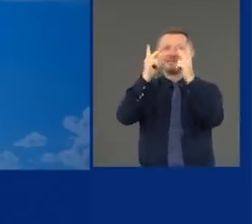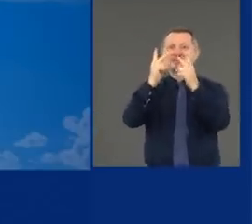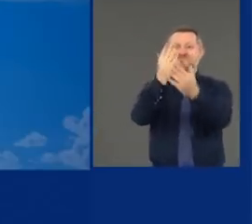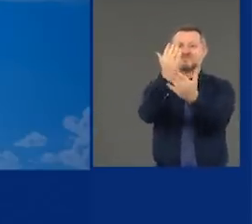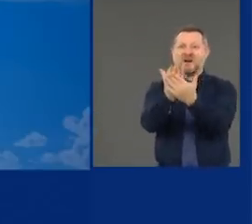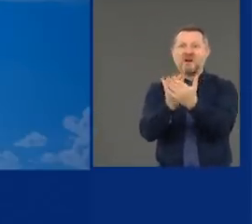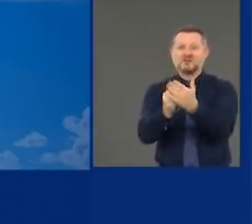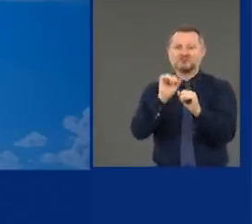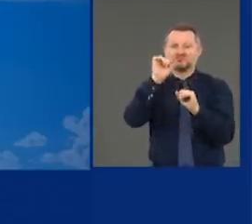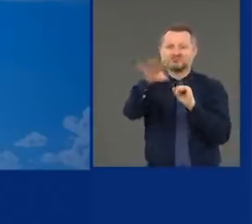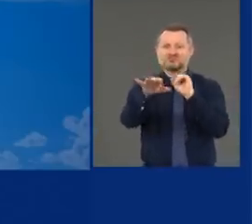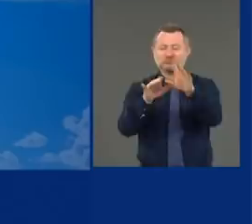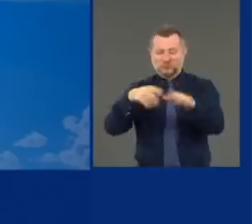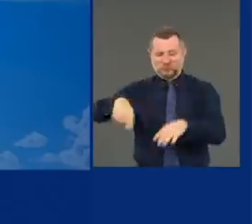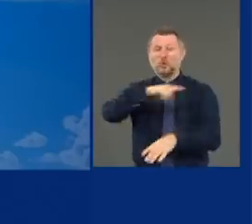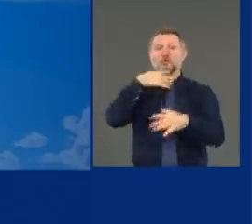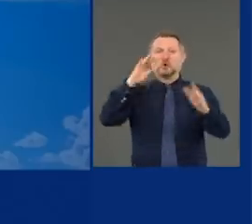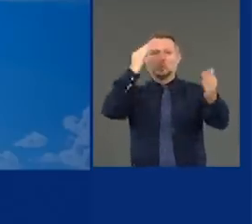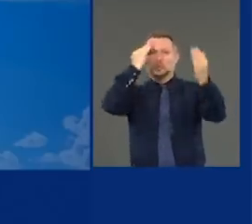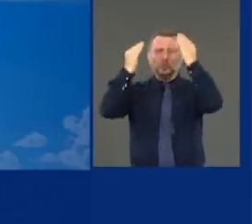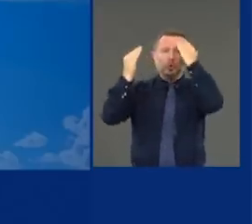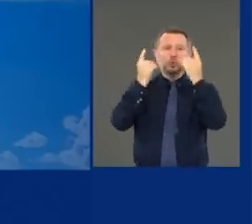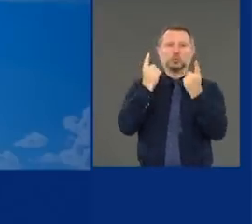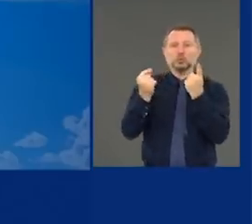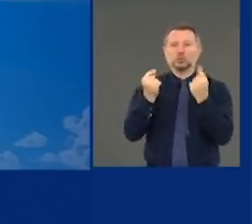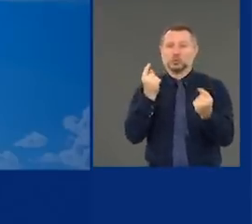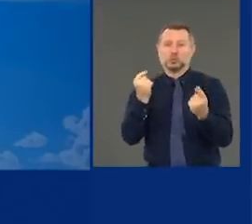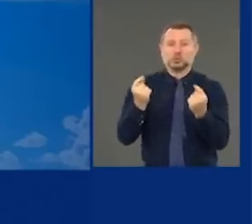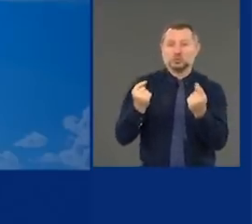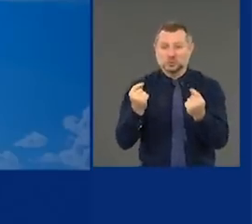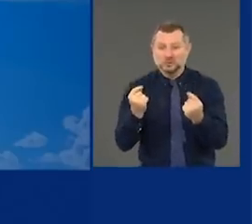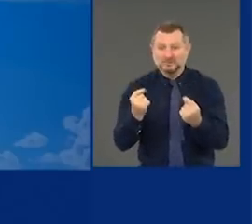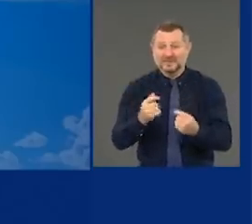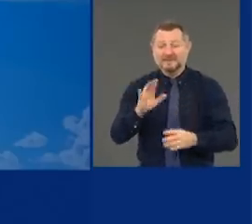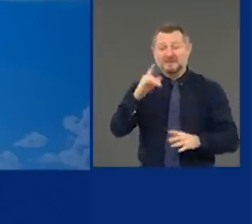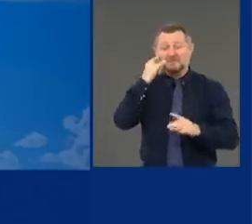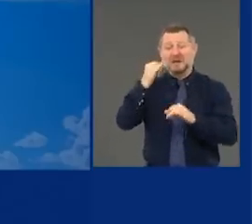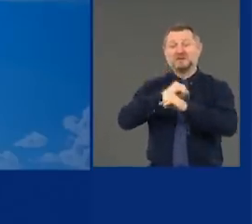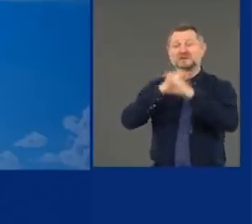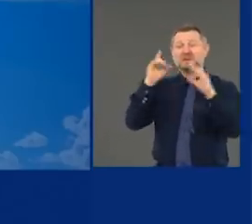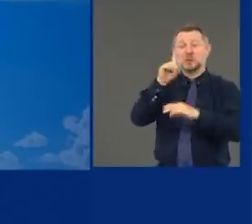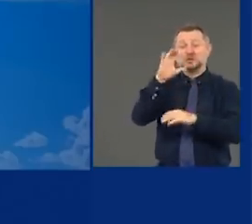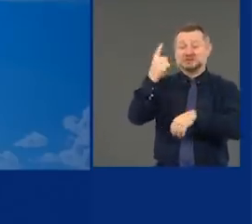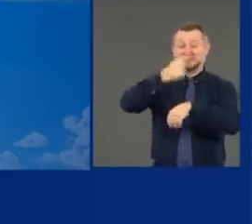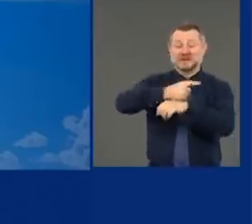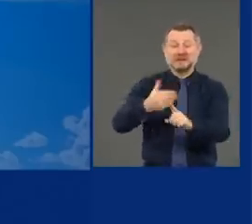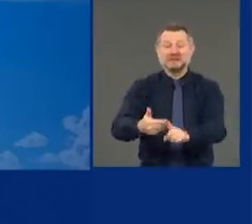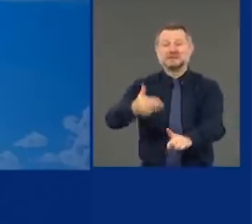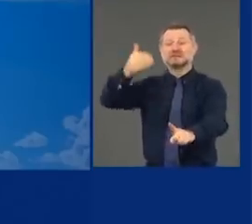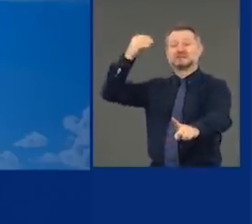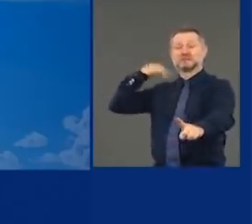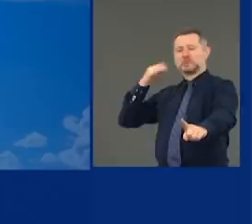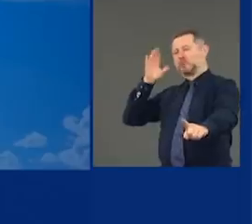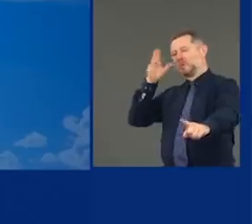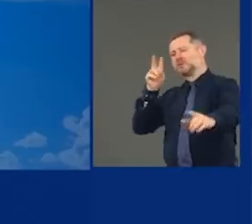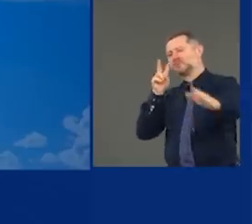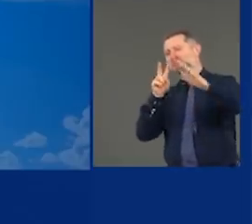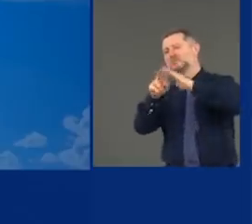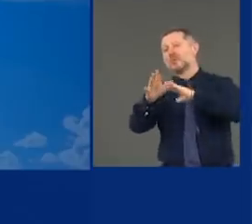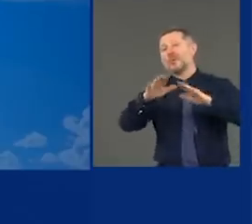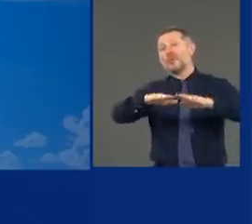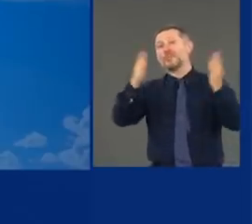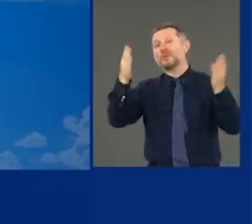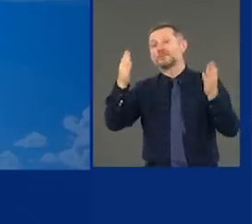discipline. And if you had told me 100 days ago that we would be reopening when we didn't even